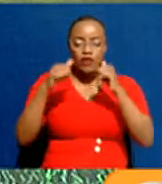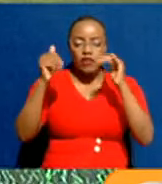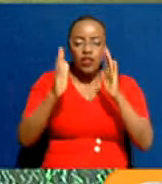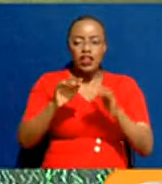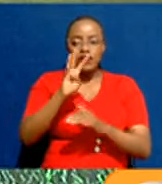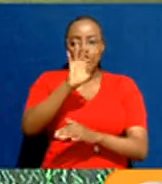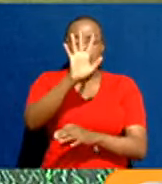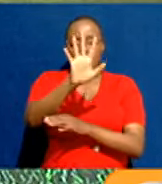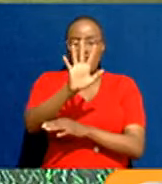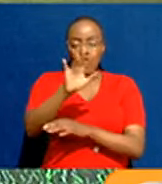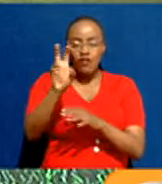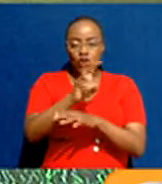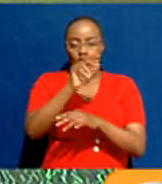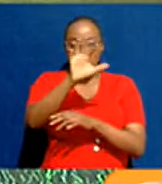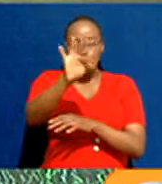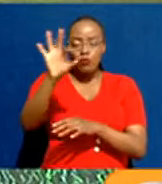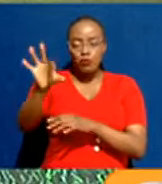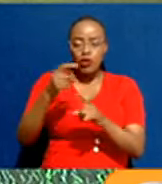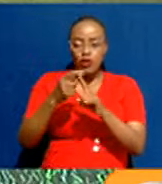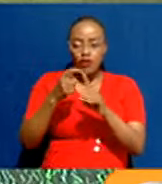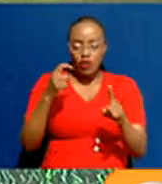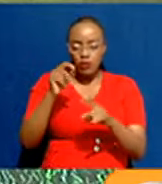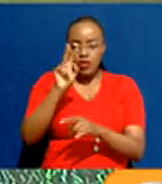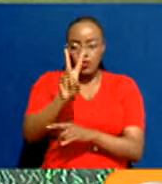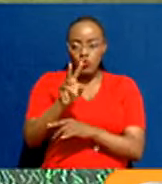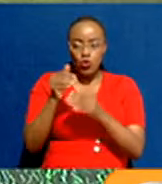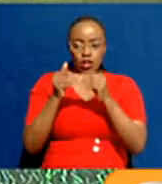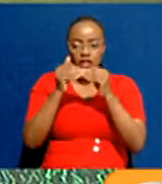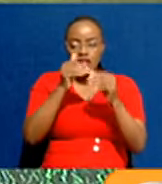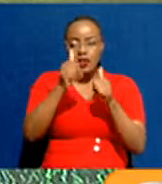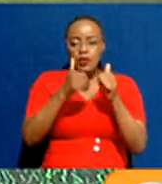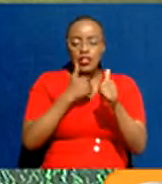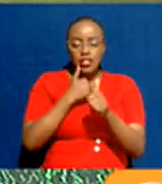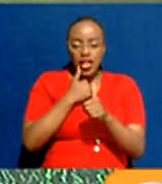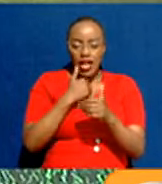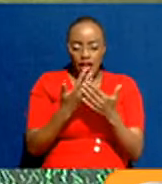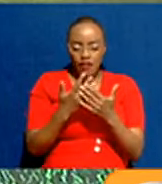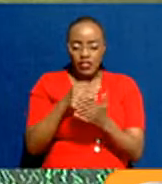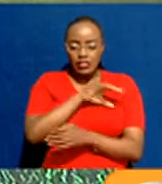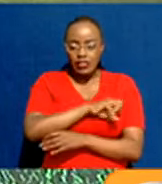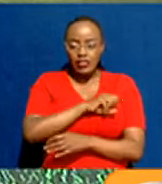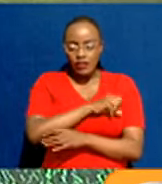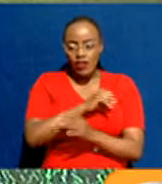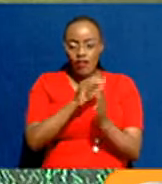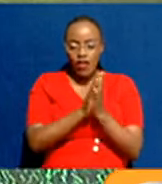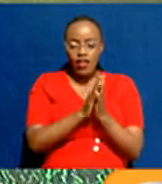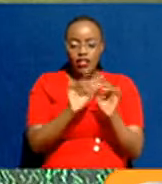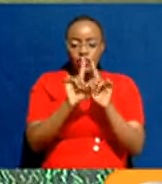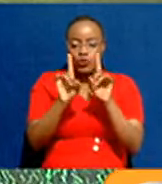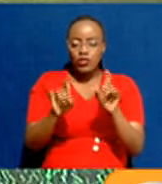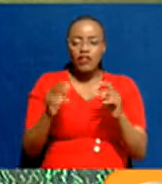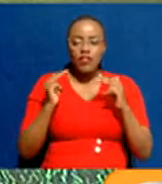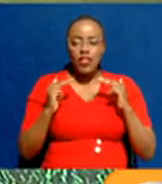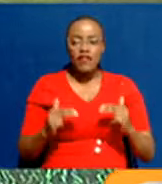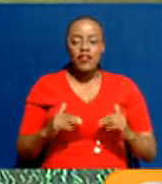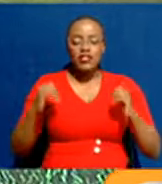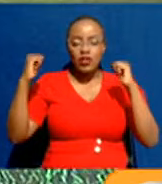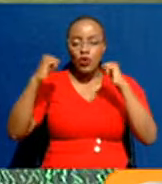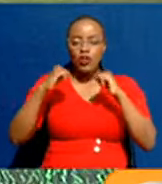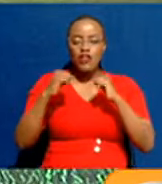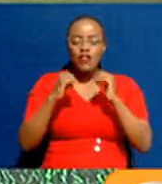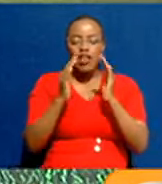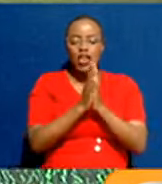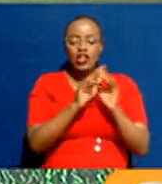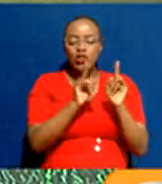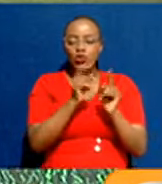match commissioners drawn from the two-tier leagues taken through endurance and agility drills to test their physical ability, as well as